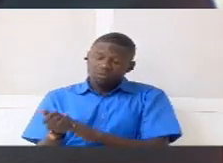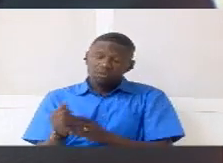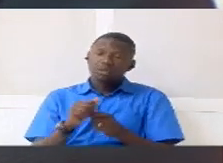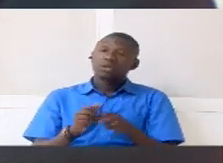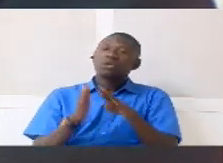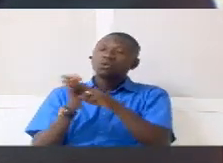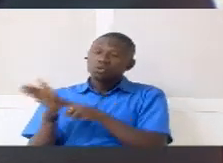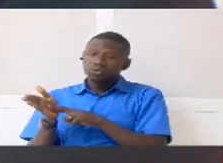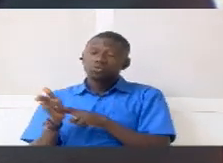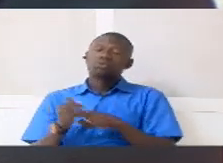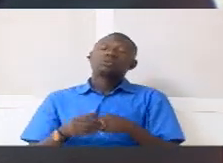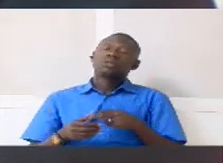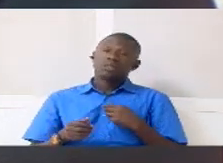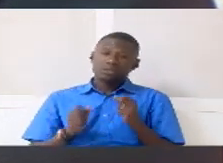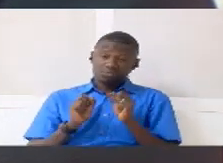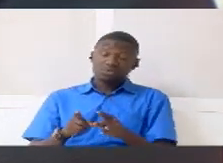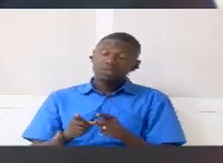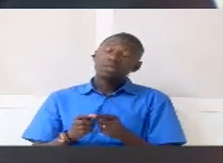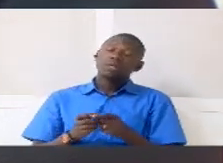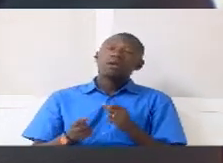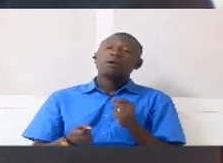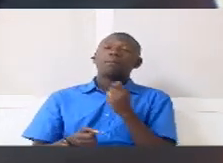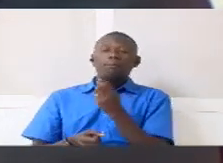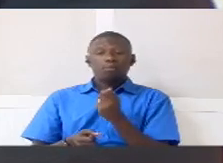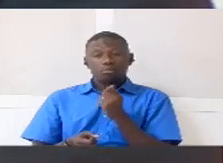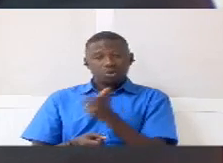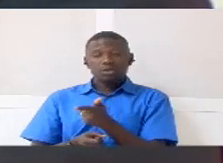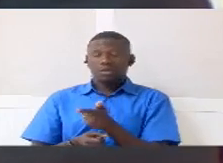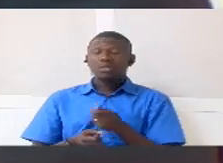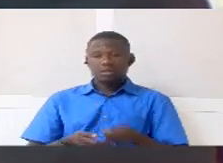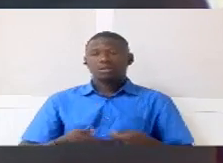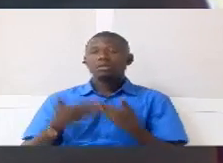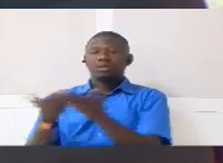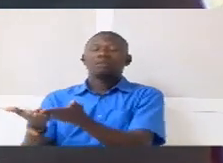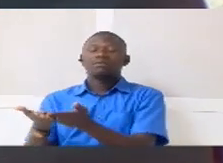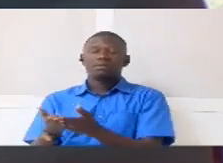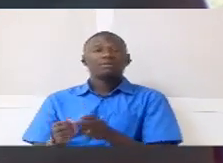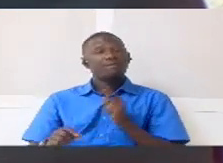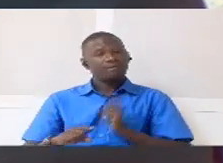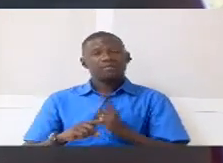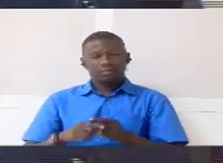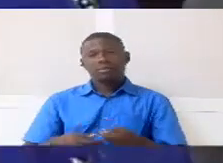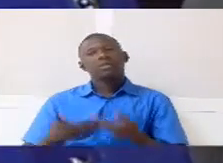expedited and that monetary reparations are rolled out as soon as possible.